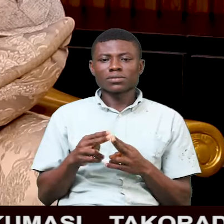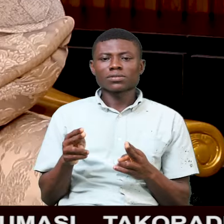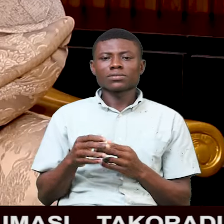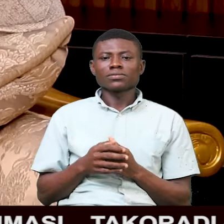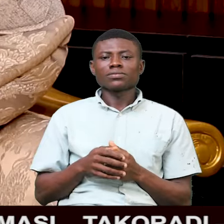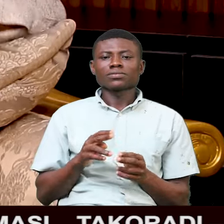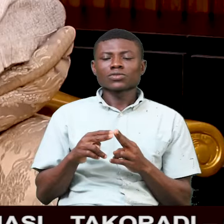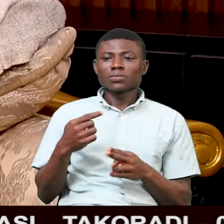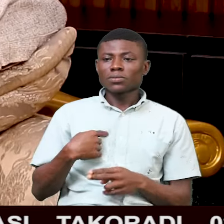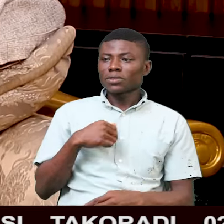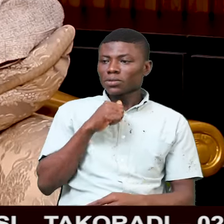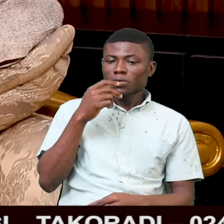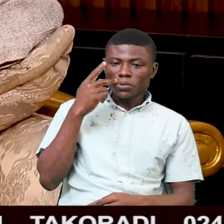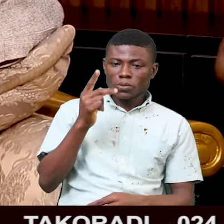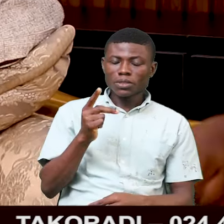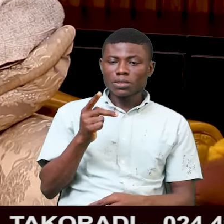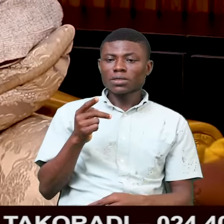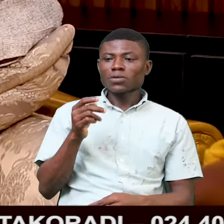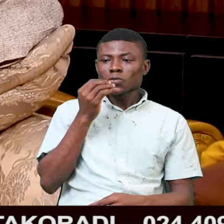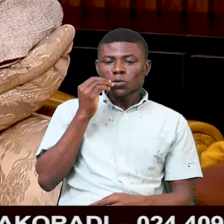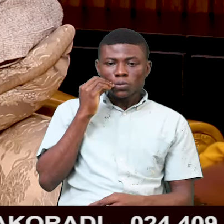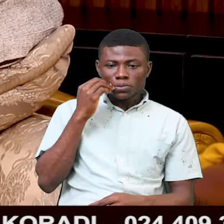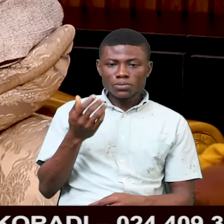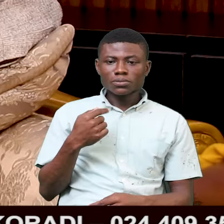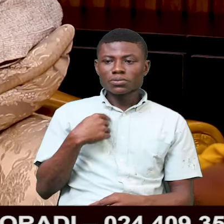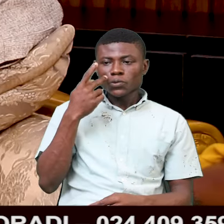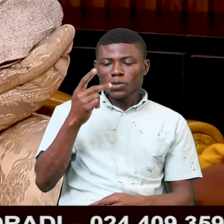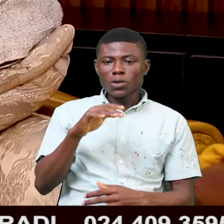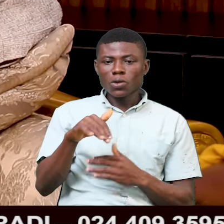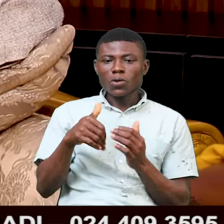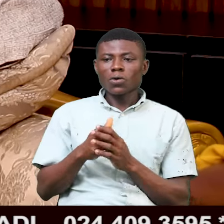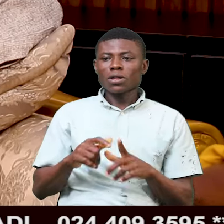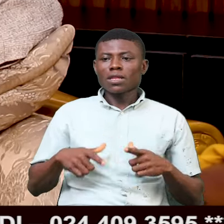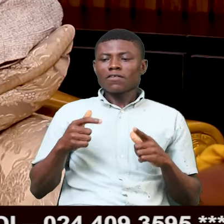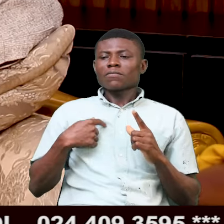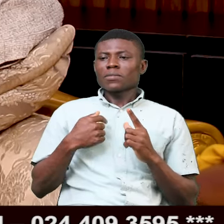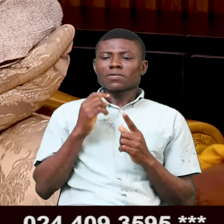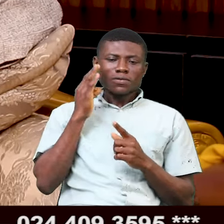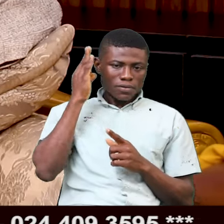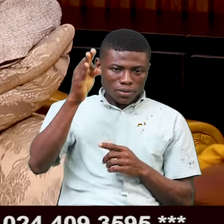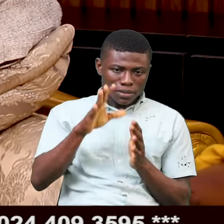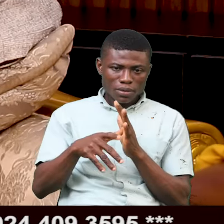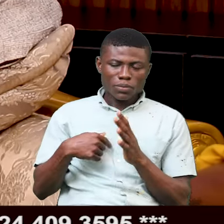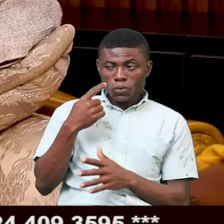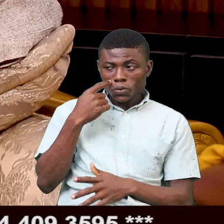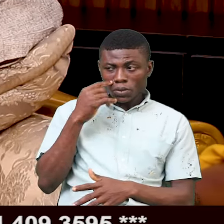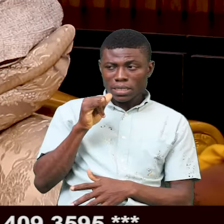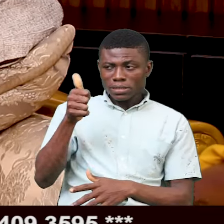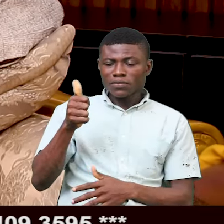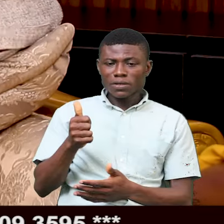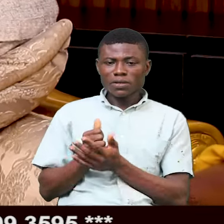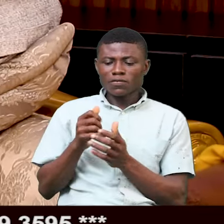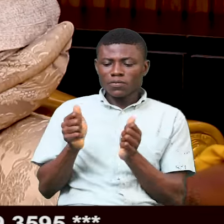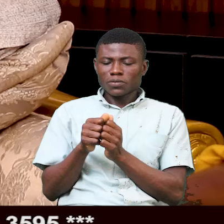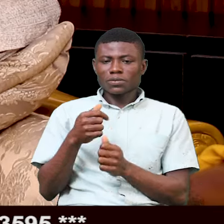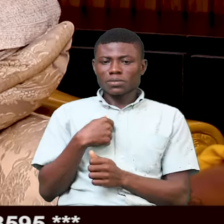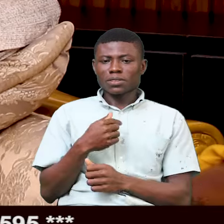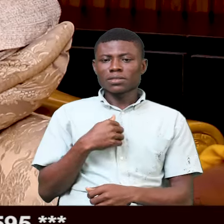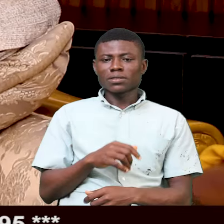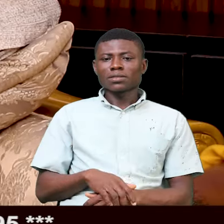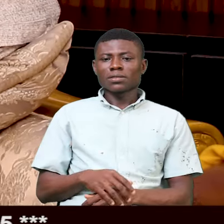so ma hwe baby ono fri me hwe baby a micro na me hu ne yesa oka me